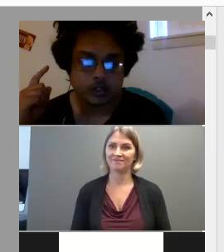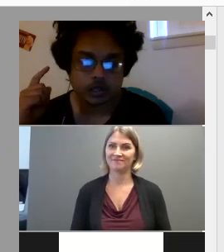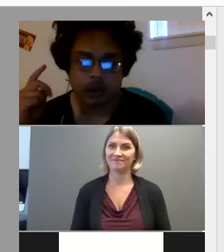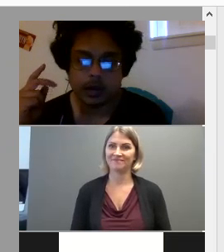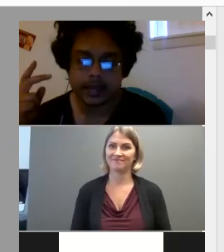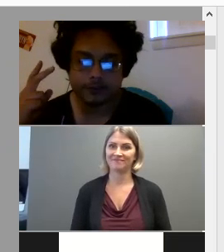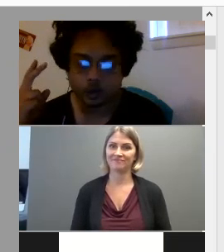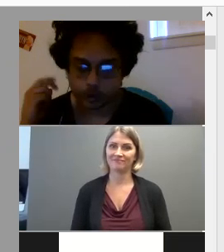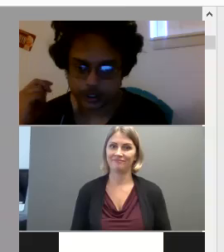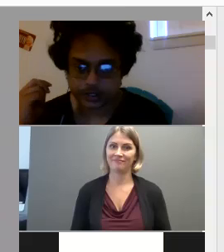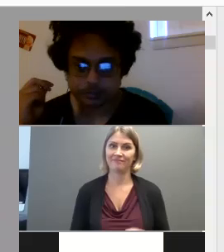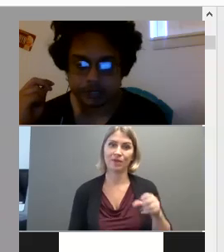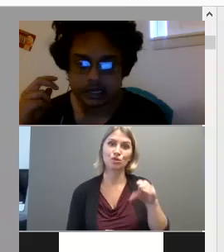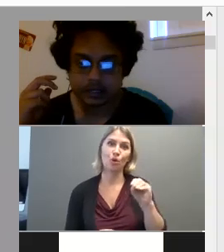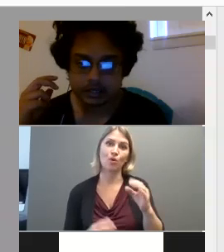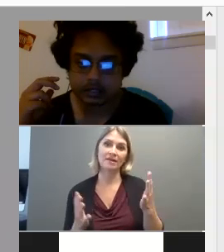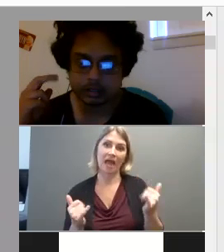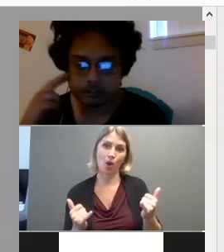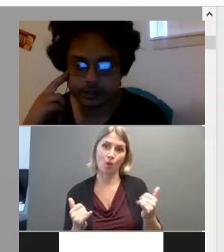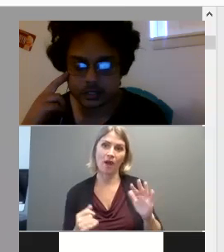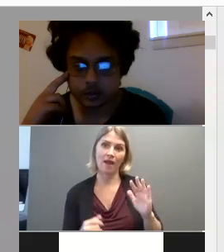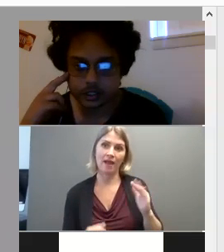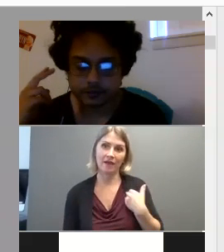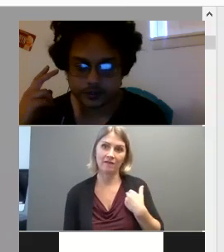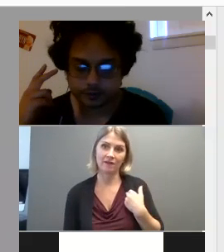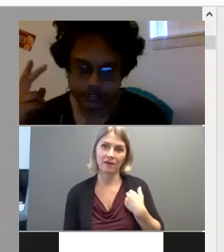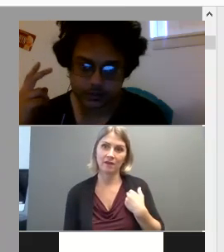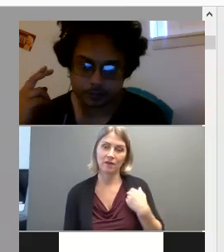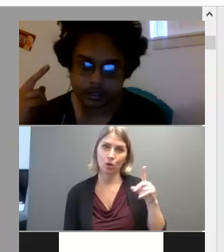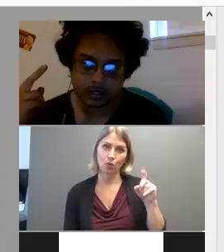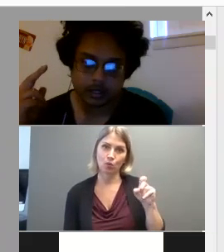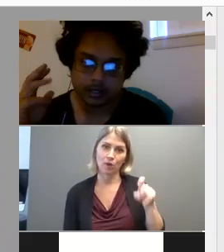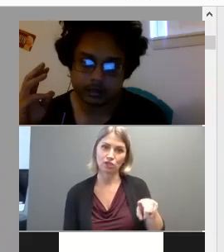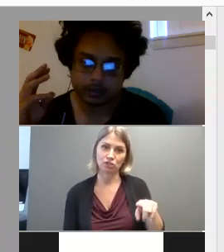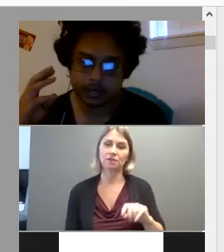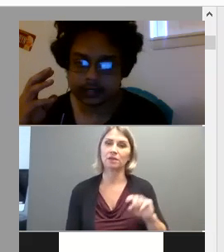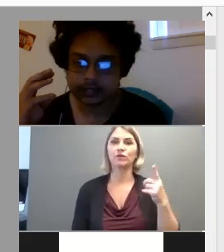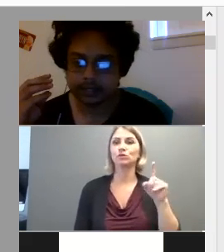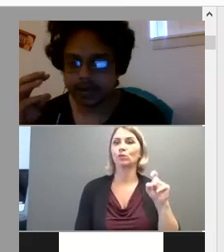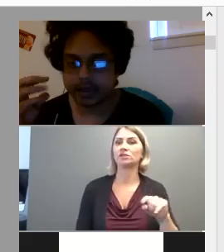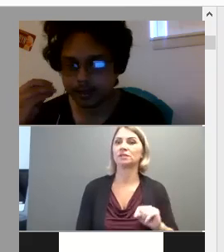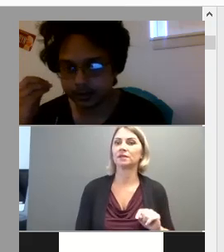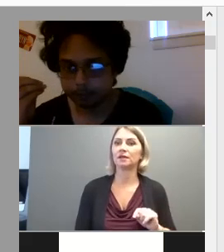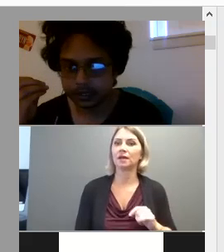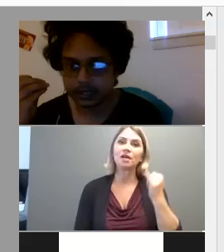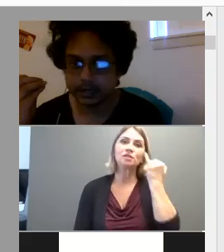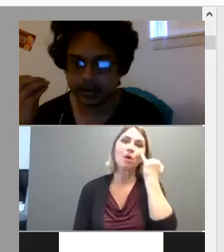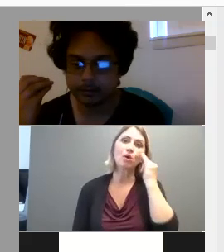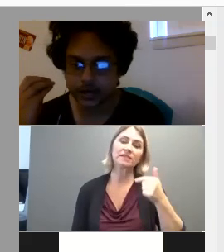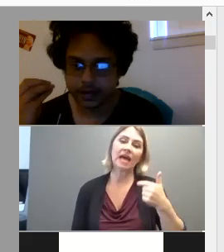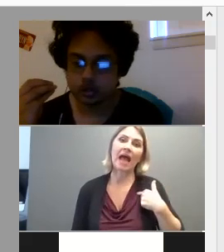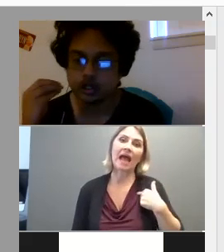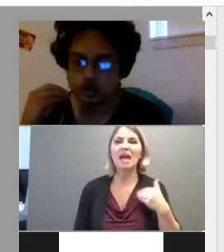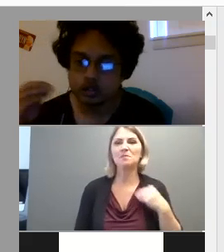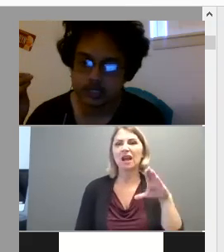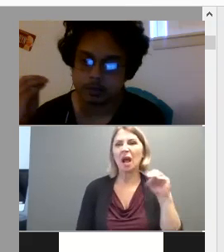Okay. So now I have two questions. First question first. Let's say that I am a company that